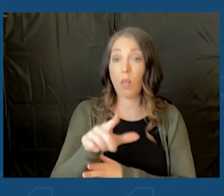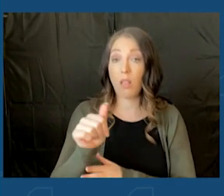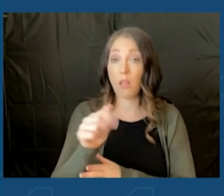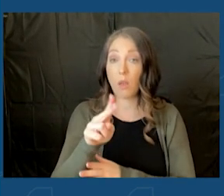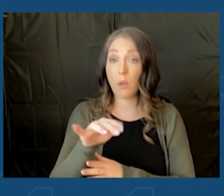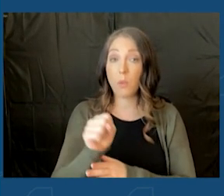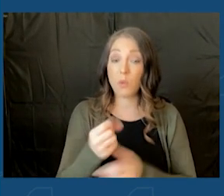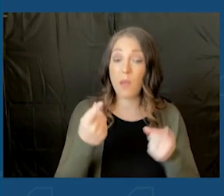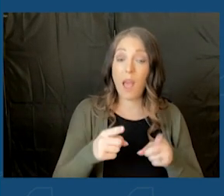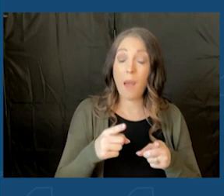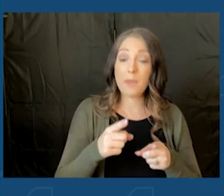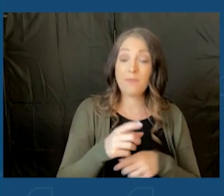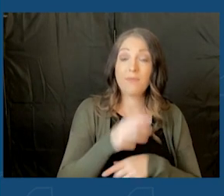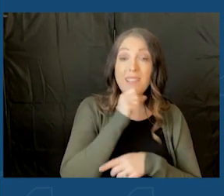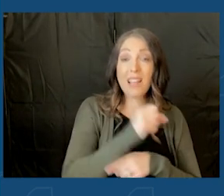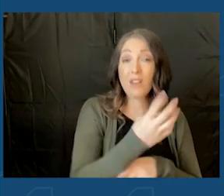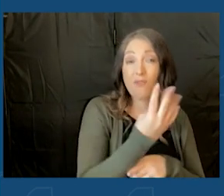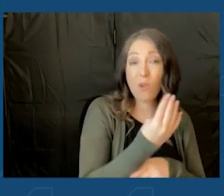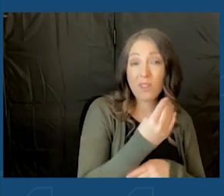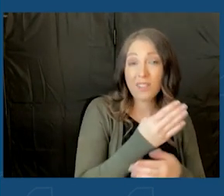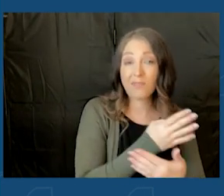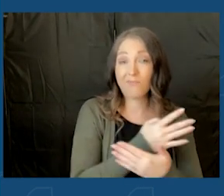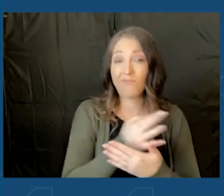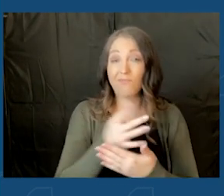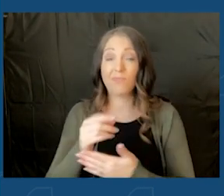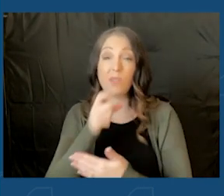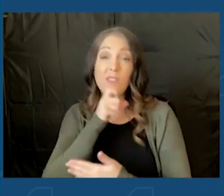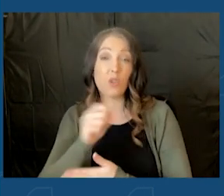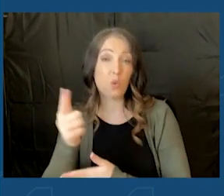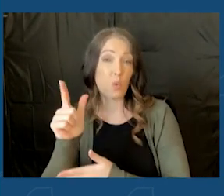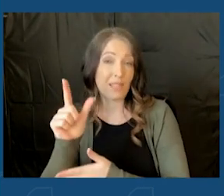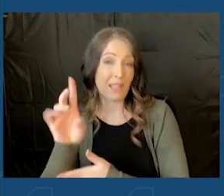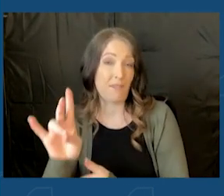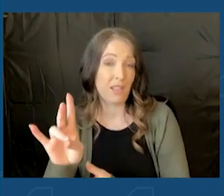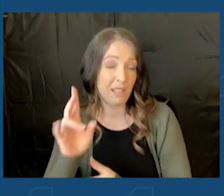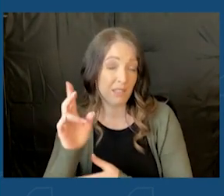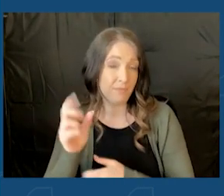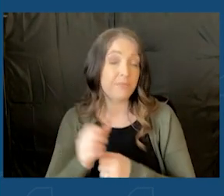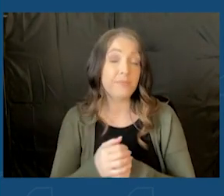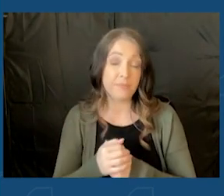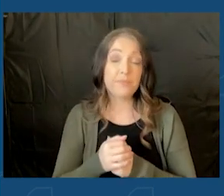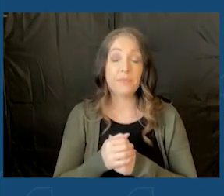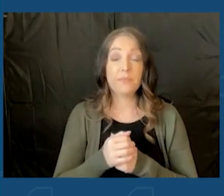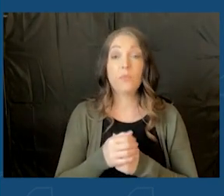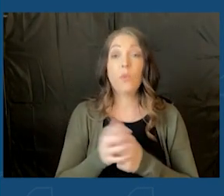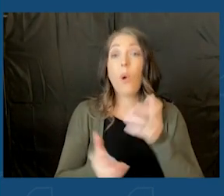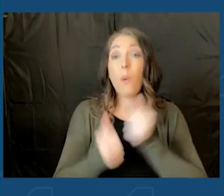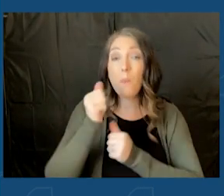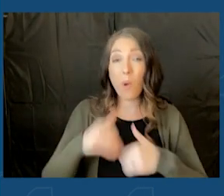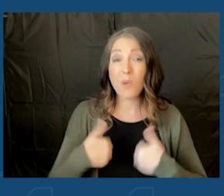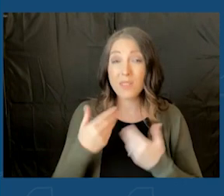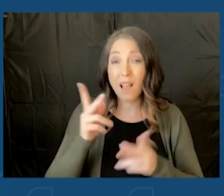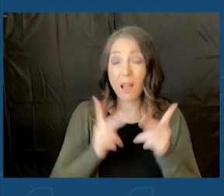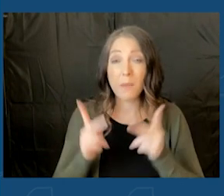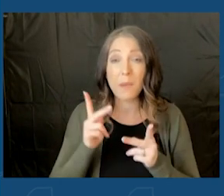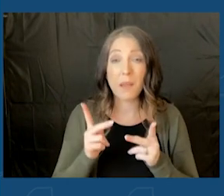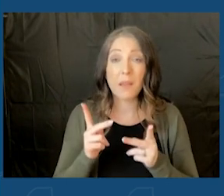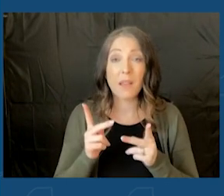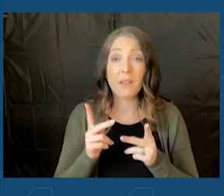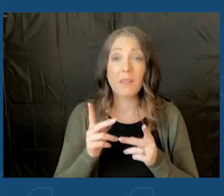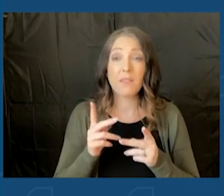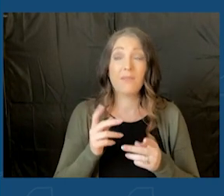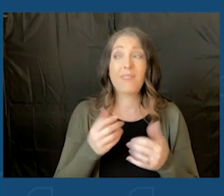14 and 27 years. And let's not forget, most young people aren't even off their parents'